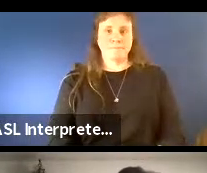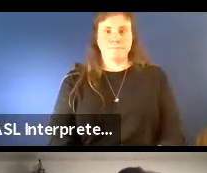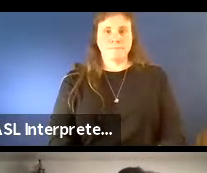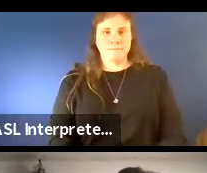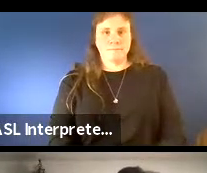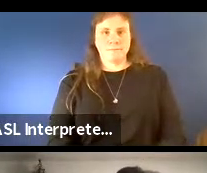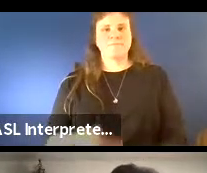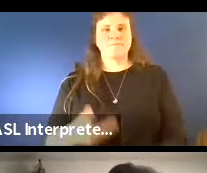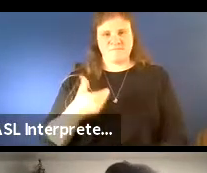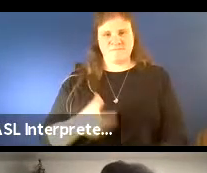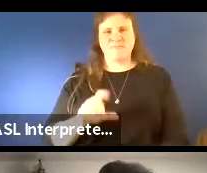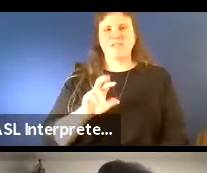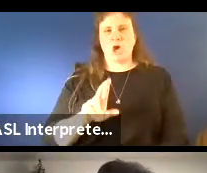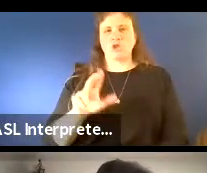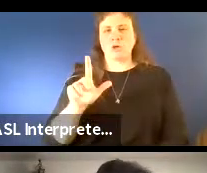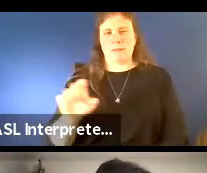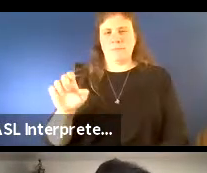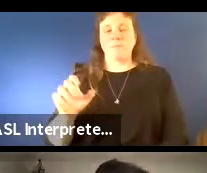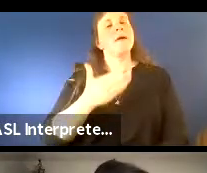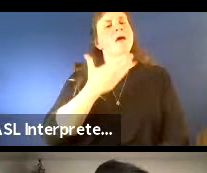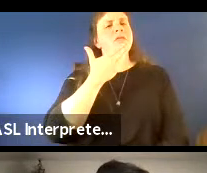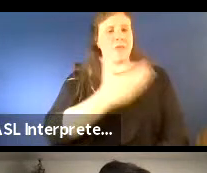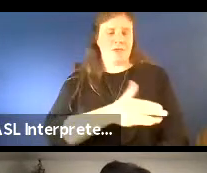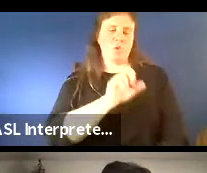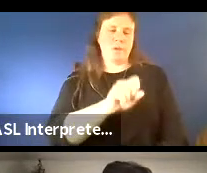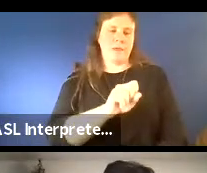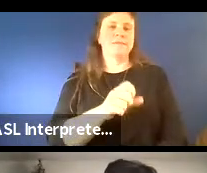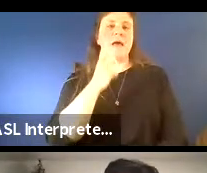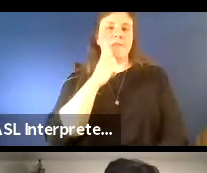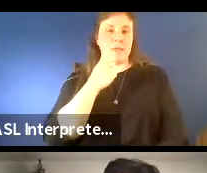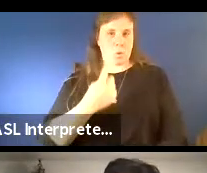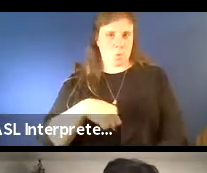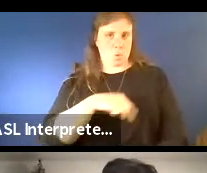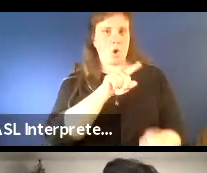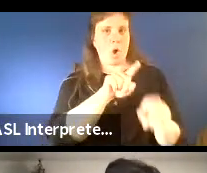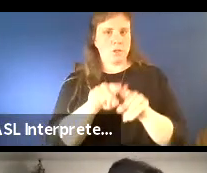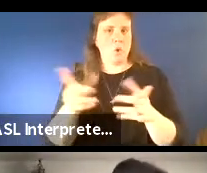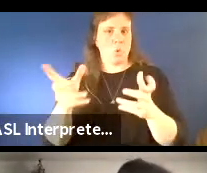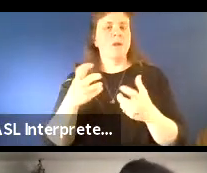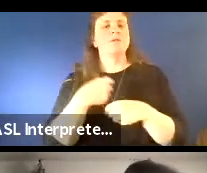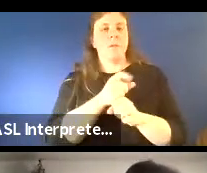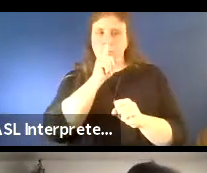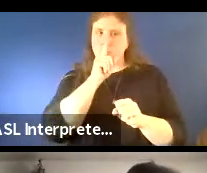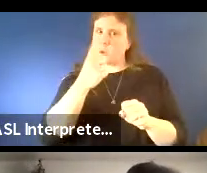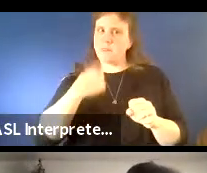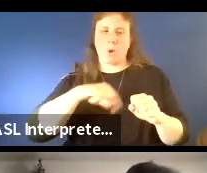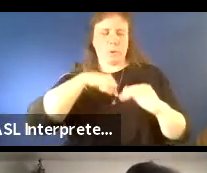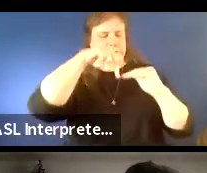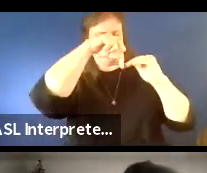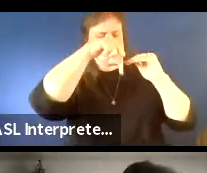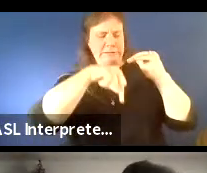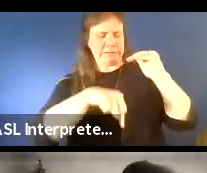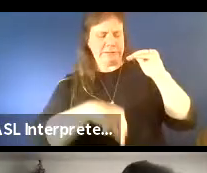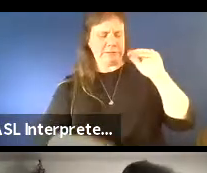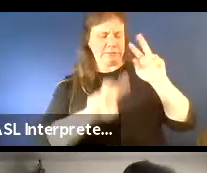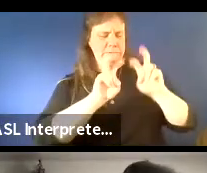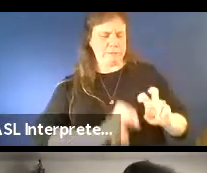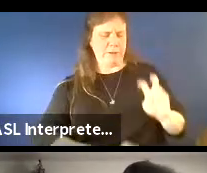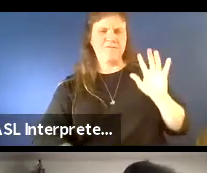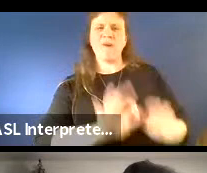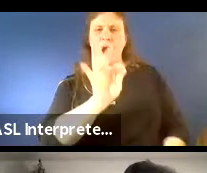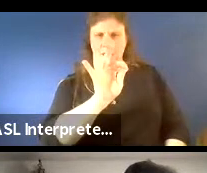Thank you. Yes, I mean, I think that we're also wanting to try and take a deeper dive to get some of that information, again,